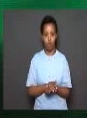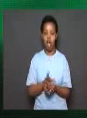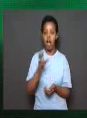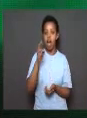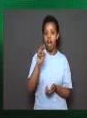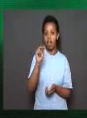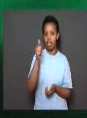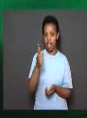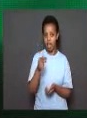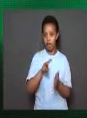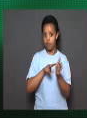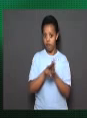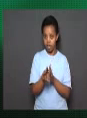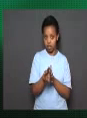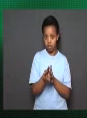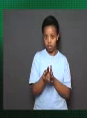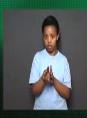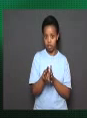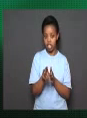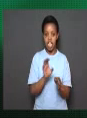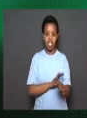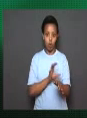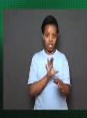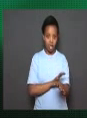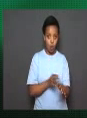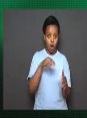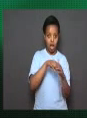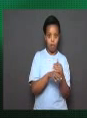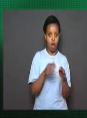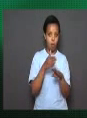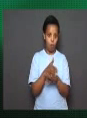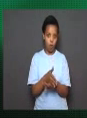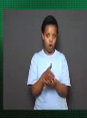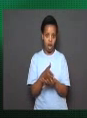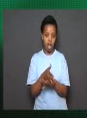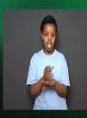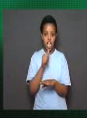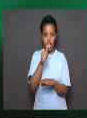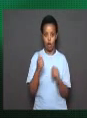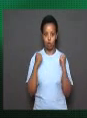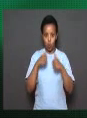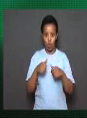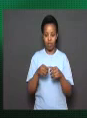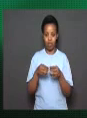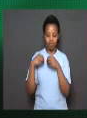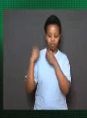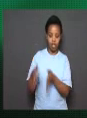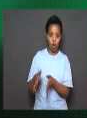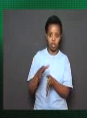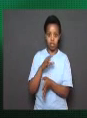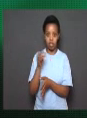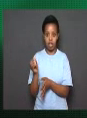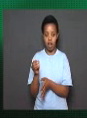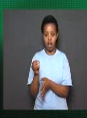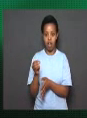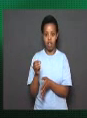The RNA virus enters the cell, removes its coat, and